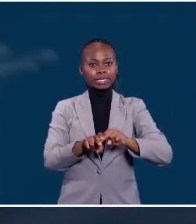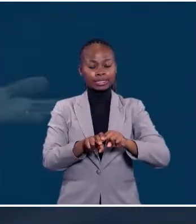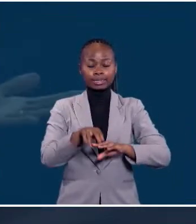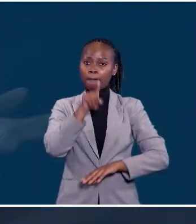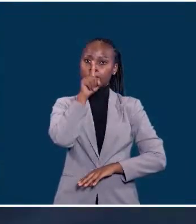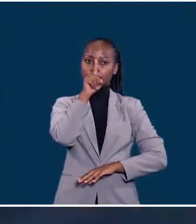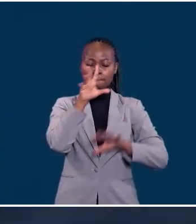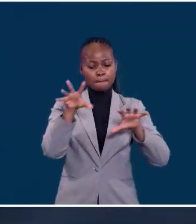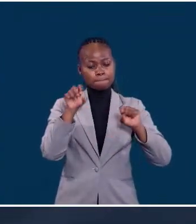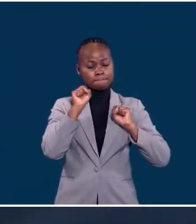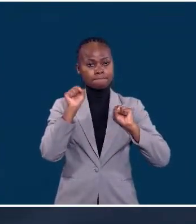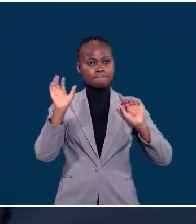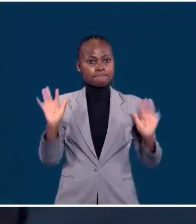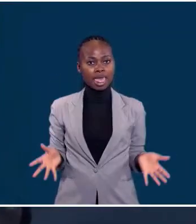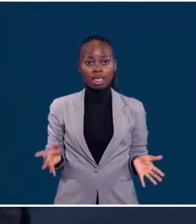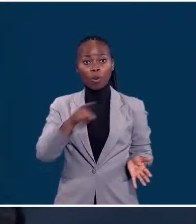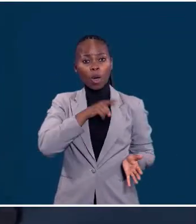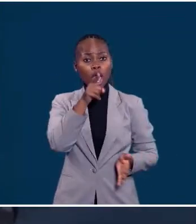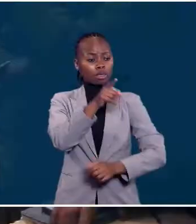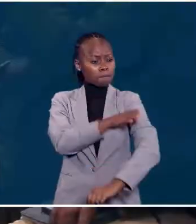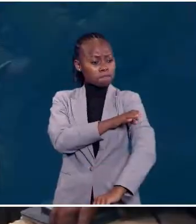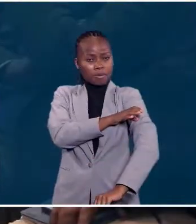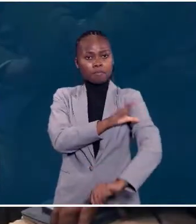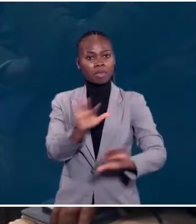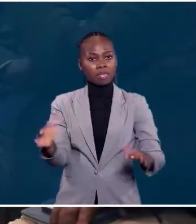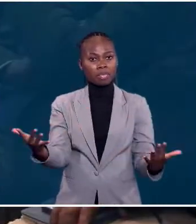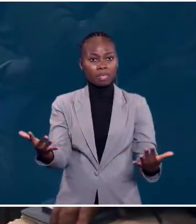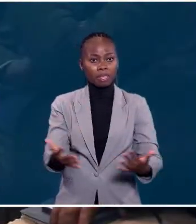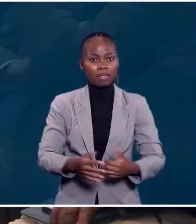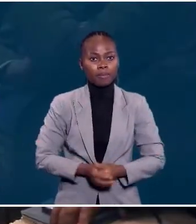them. That's what we do.